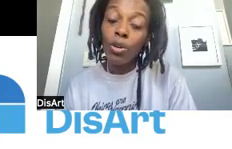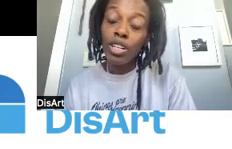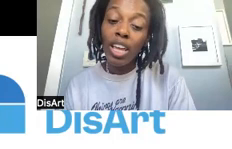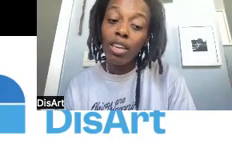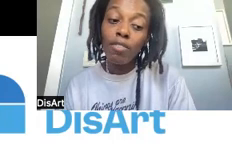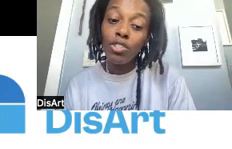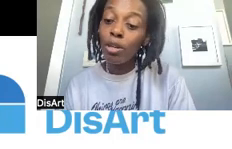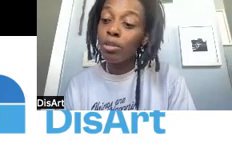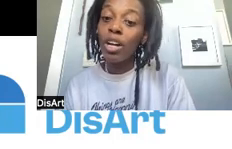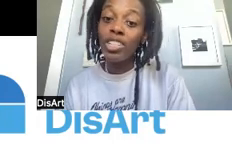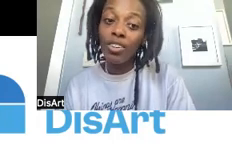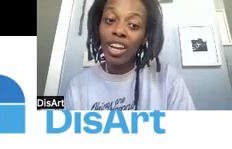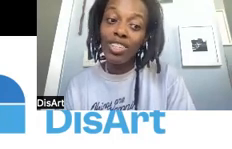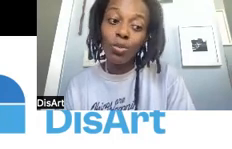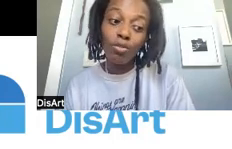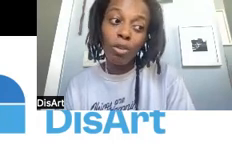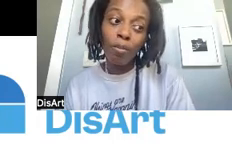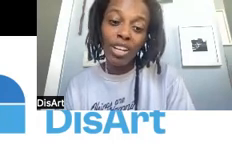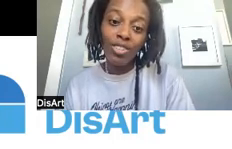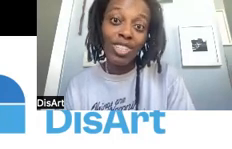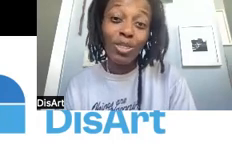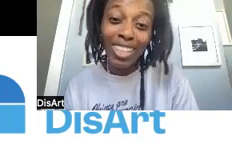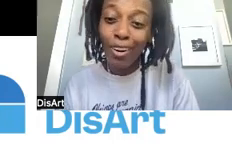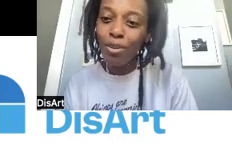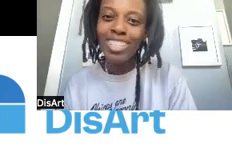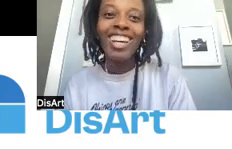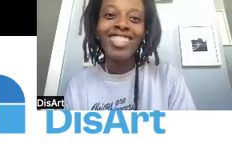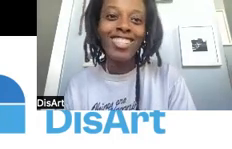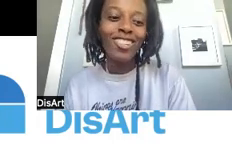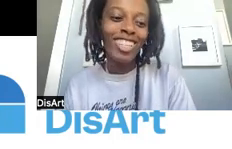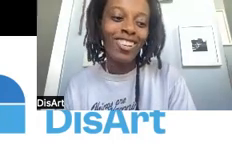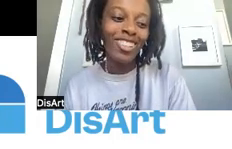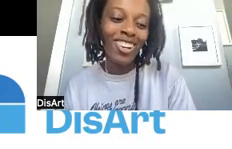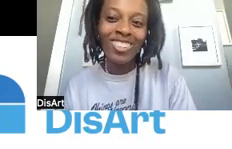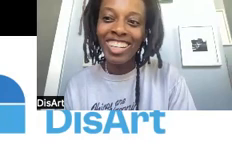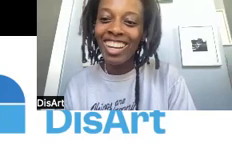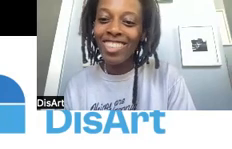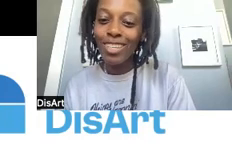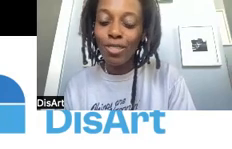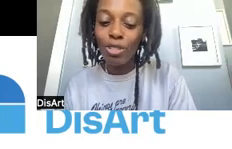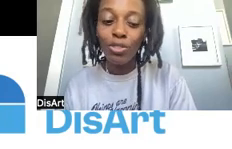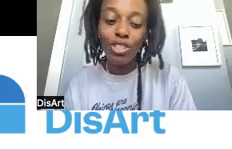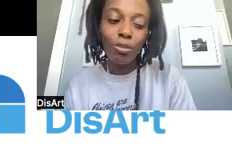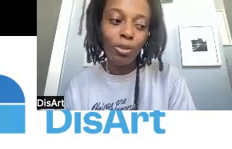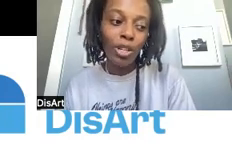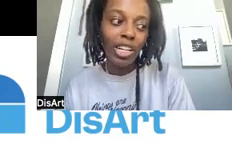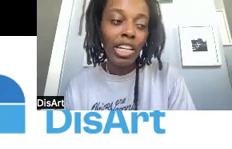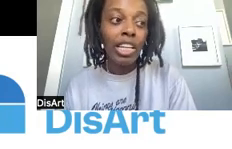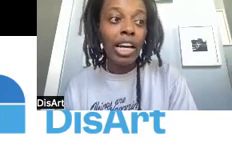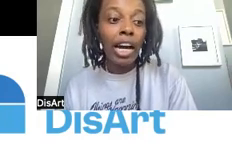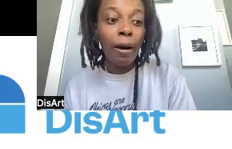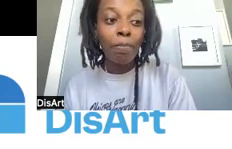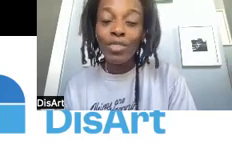were awarded a featured public project grant as well from Art Prize. So I just want to thank Art Prize. I see Jolie on the call right now. Thank you so much for your